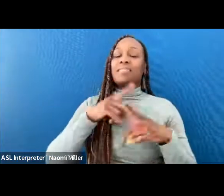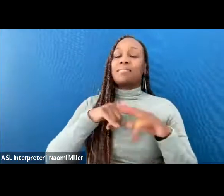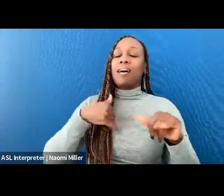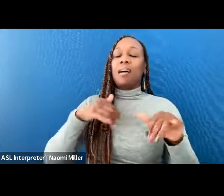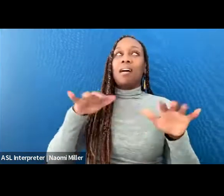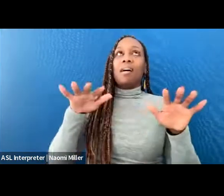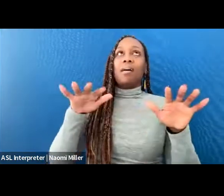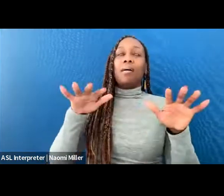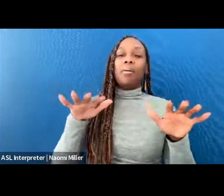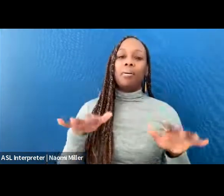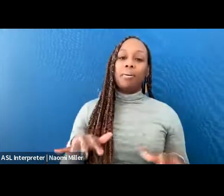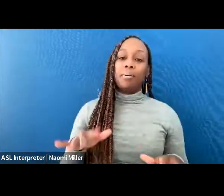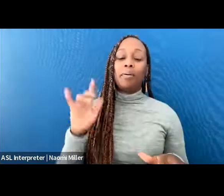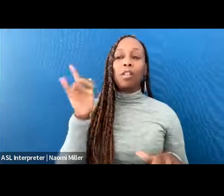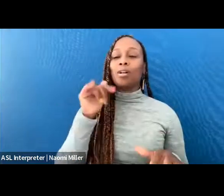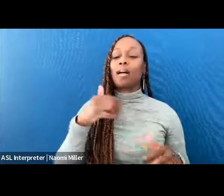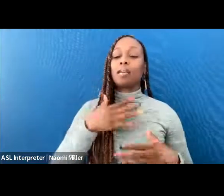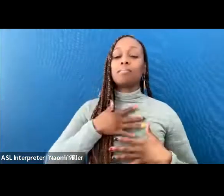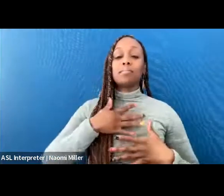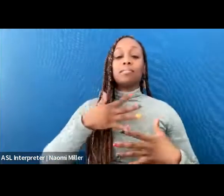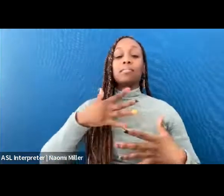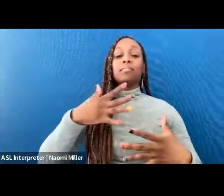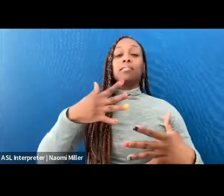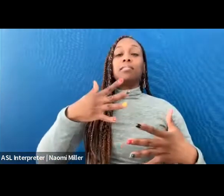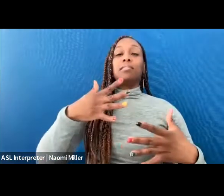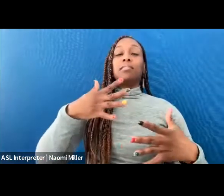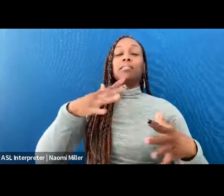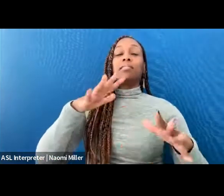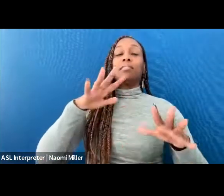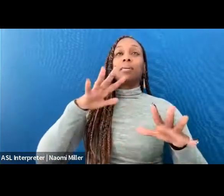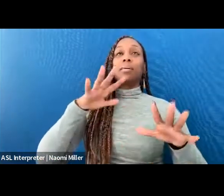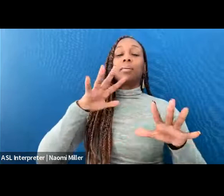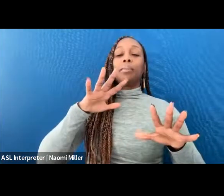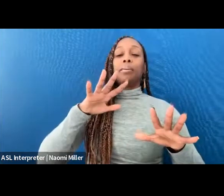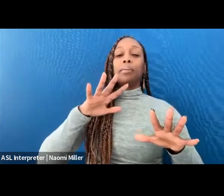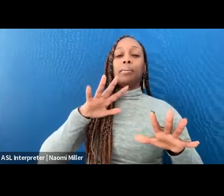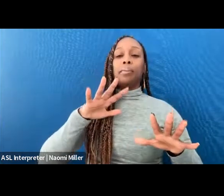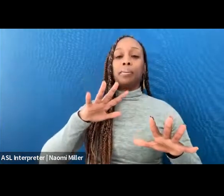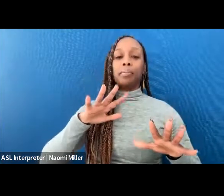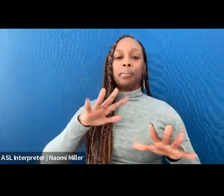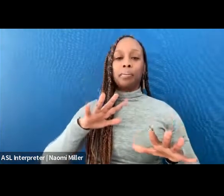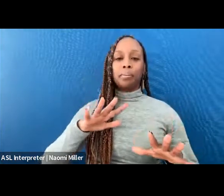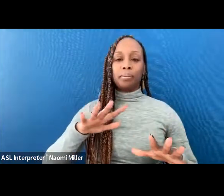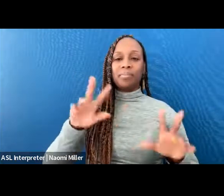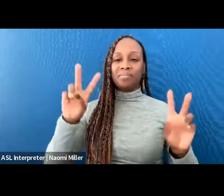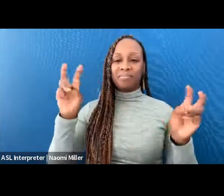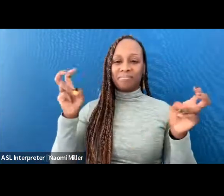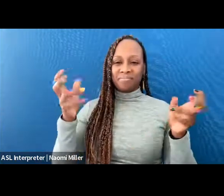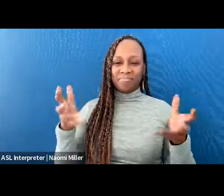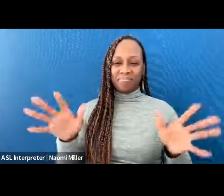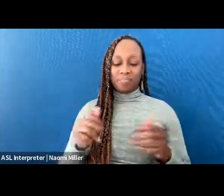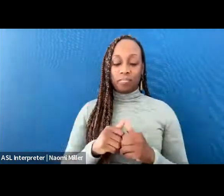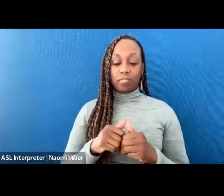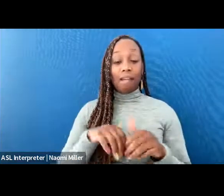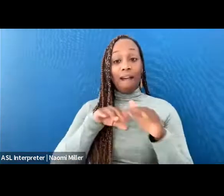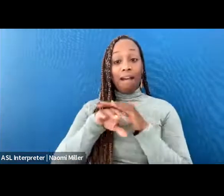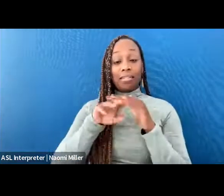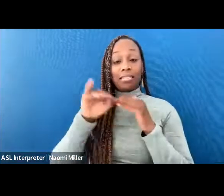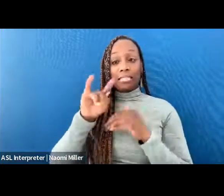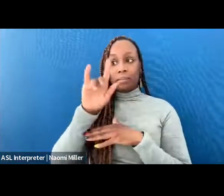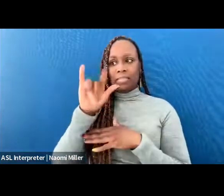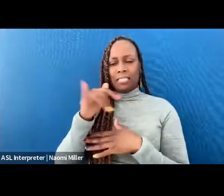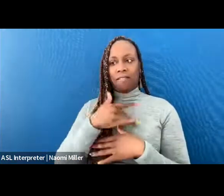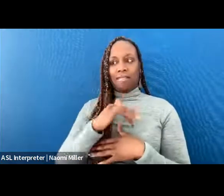long, slow exhale, unquote. Access intimacy has felt like a kind of disabled belonging